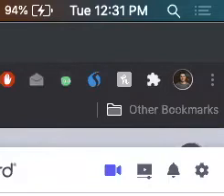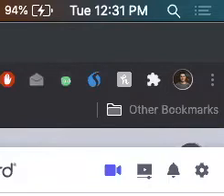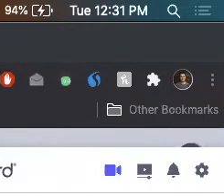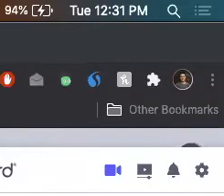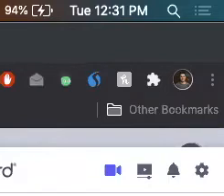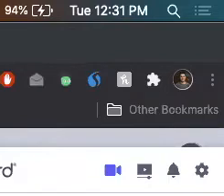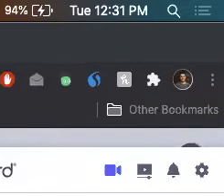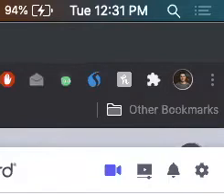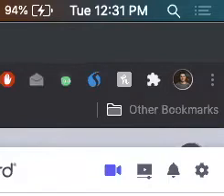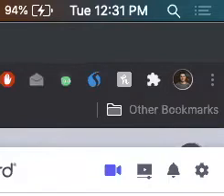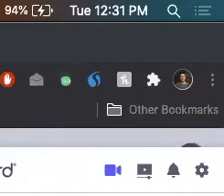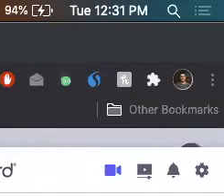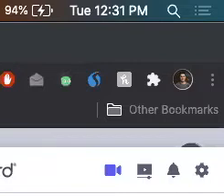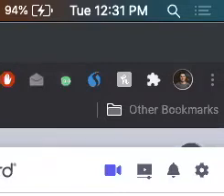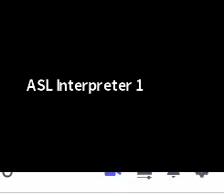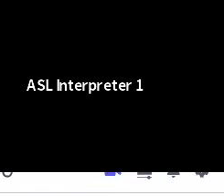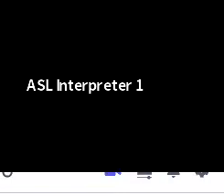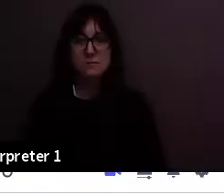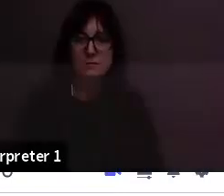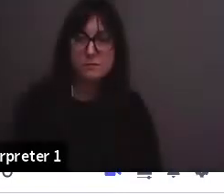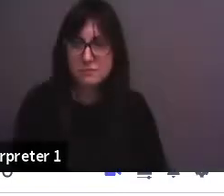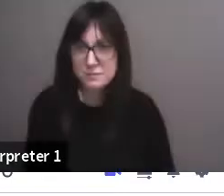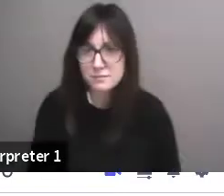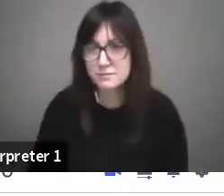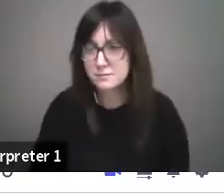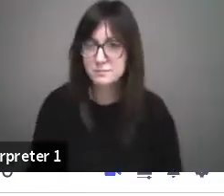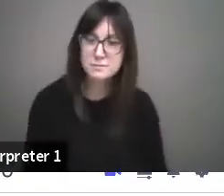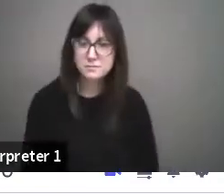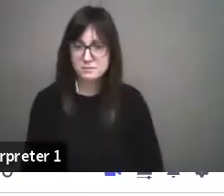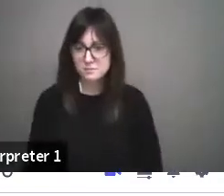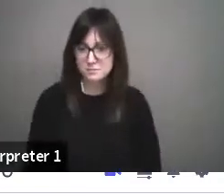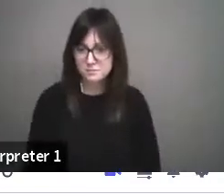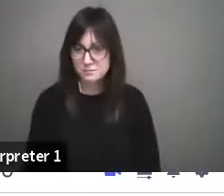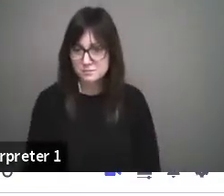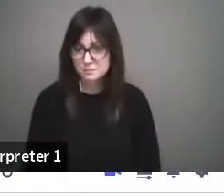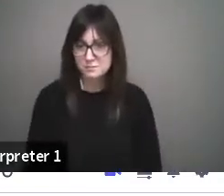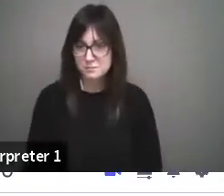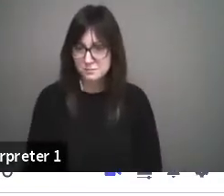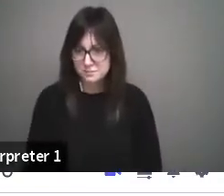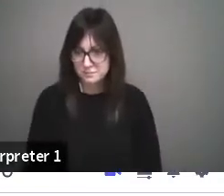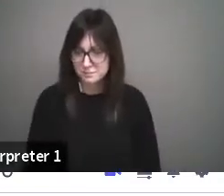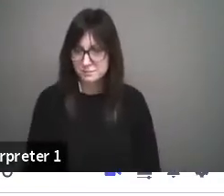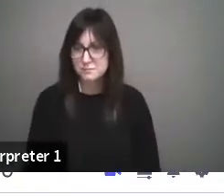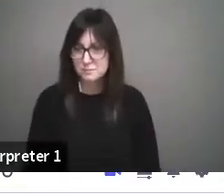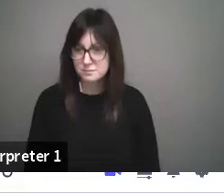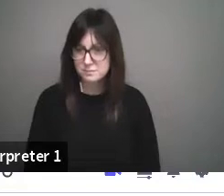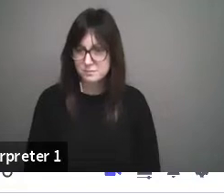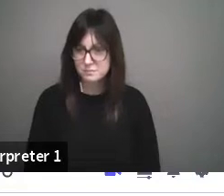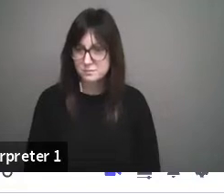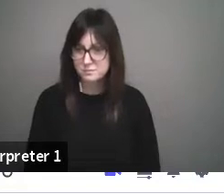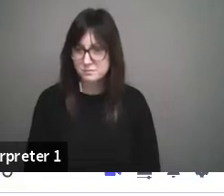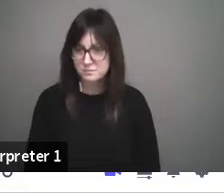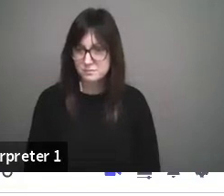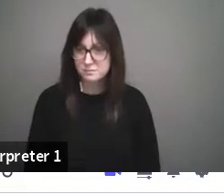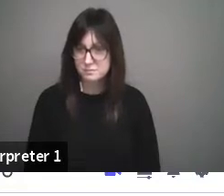And so I saw we had a chat. Yeah, good question, Lynn. So we actually do have an iPhone application. The